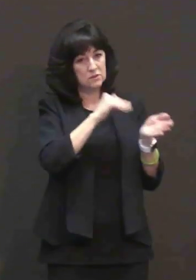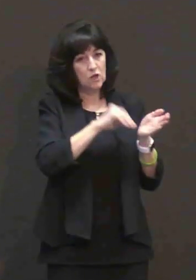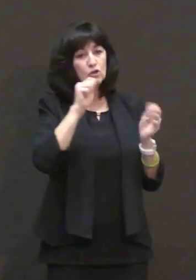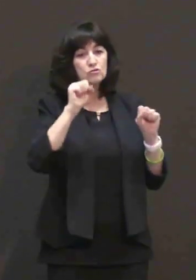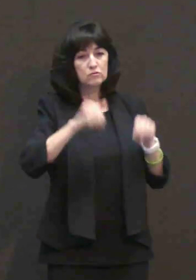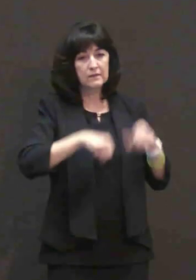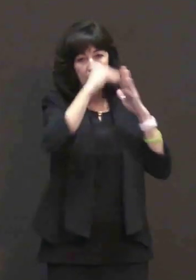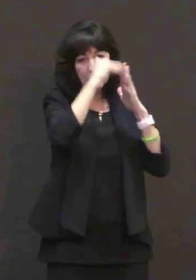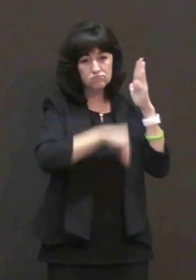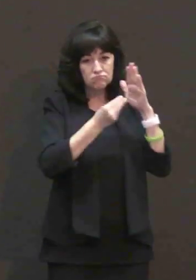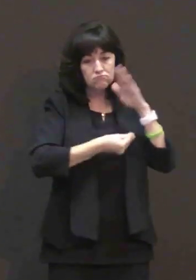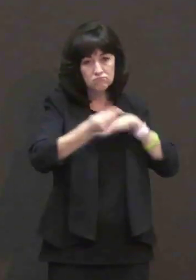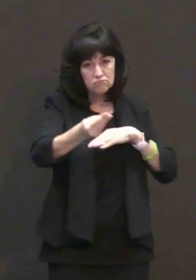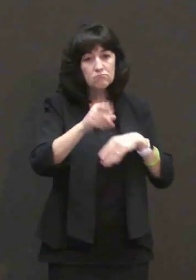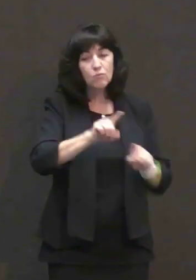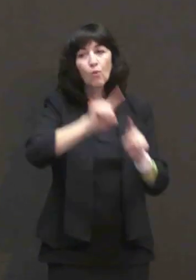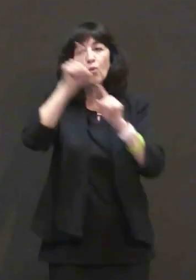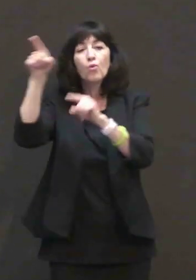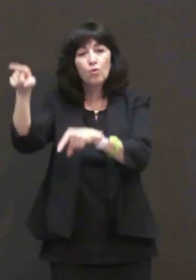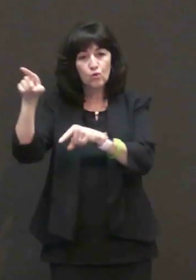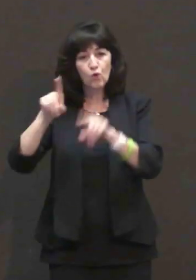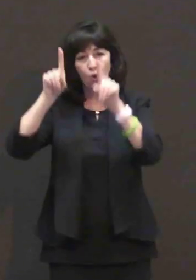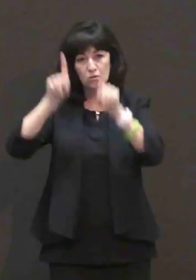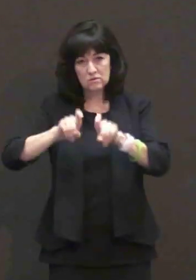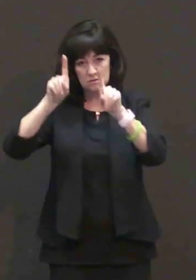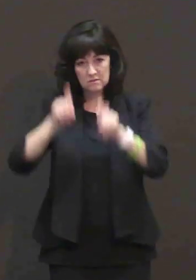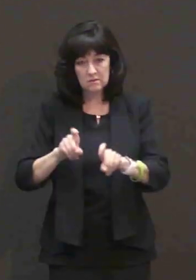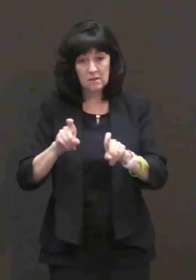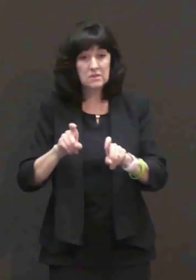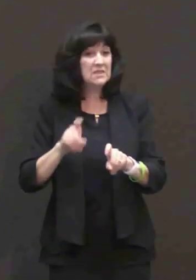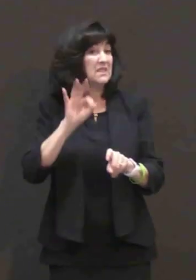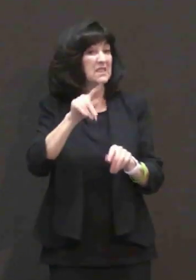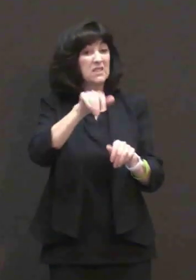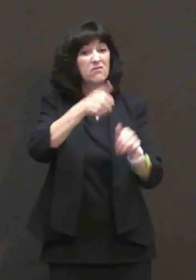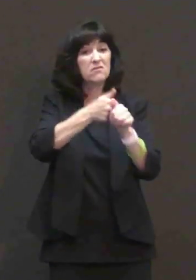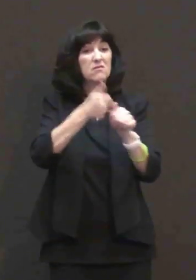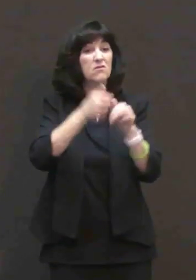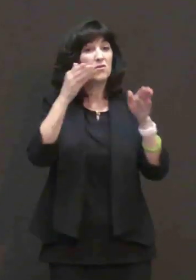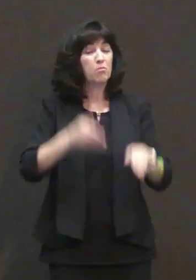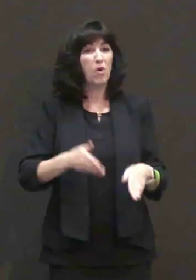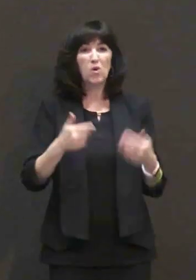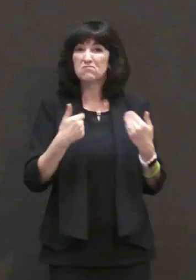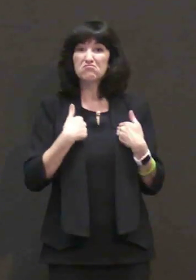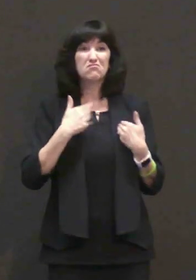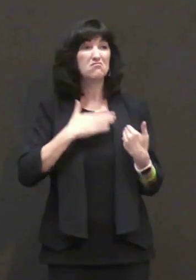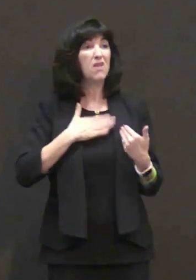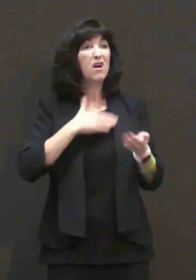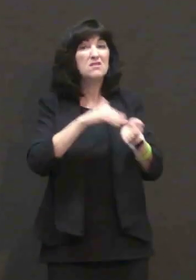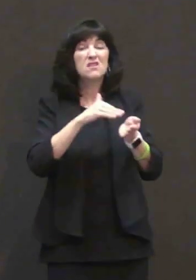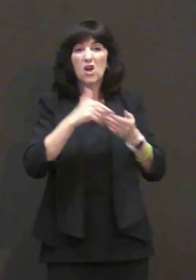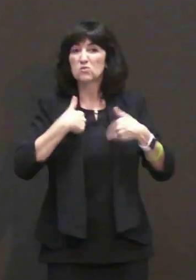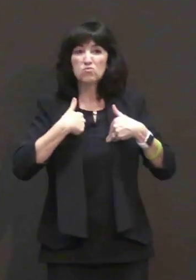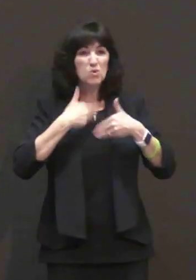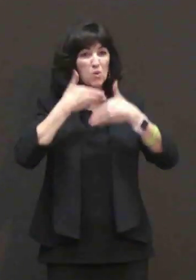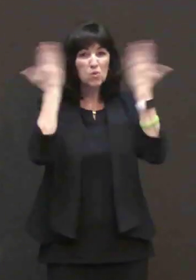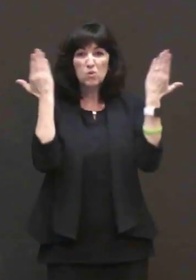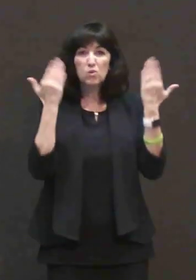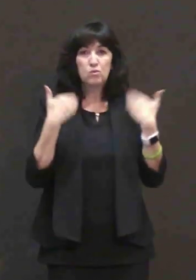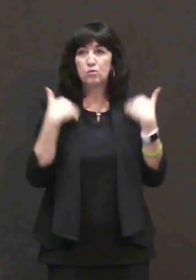sites. And if you don't have a primary care provider, call 211 and you can get connected to